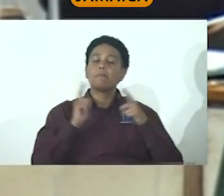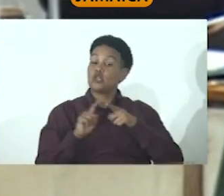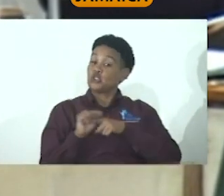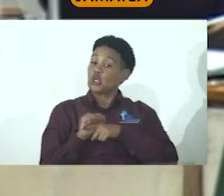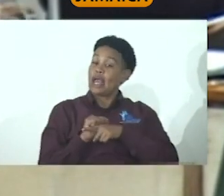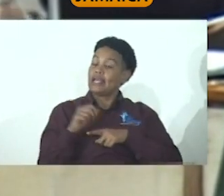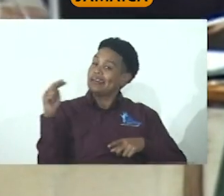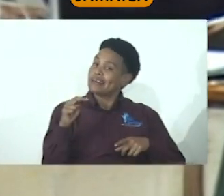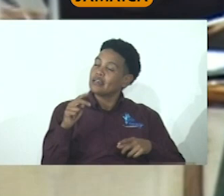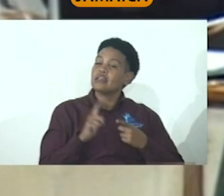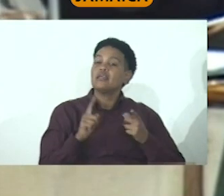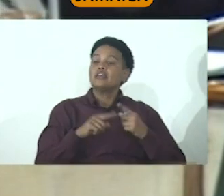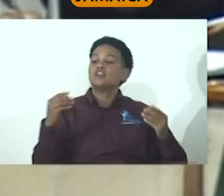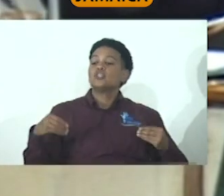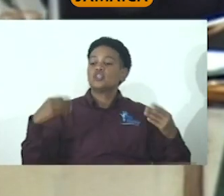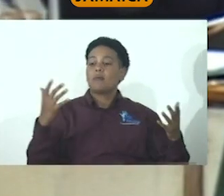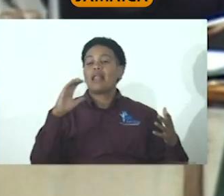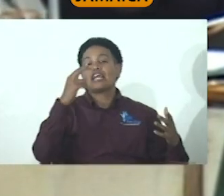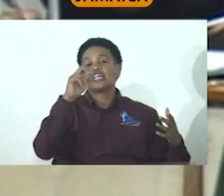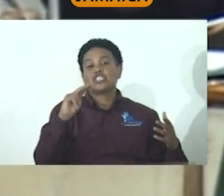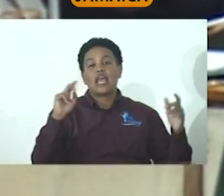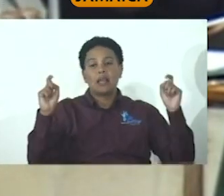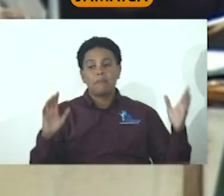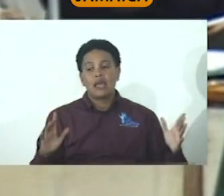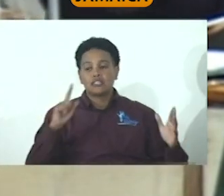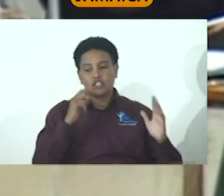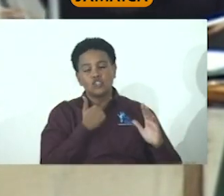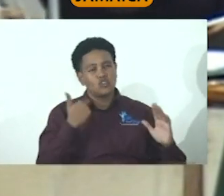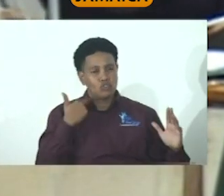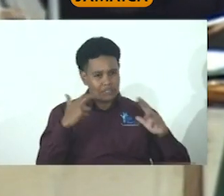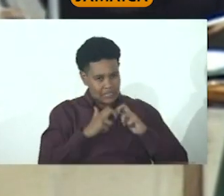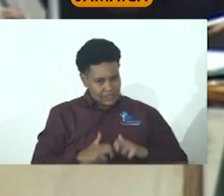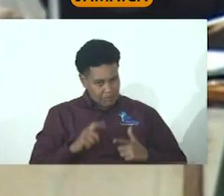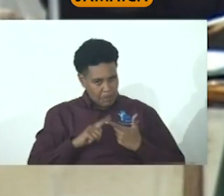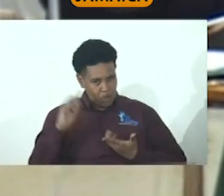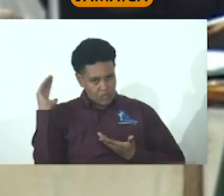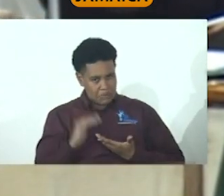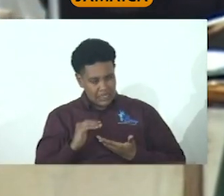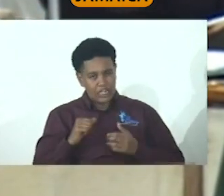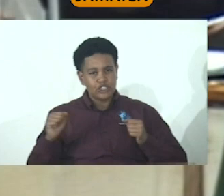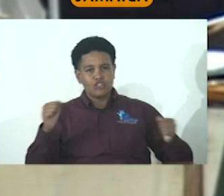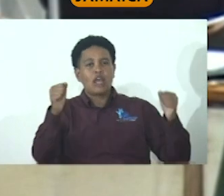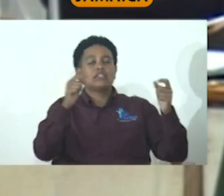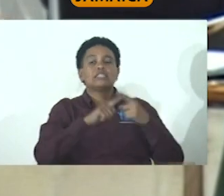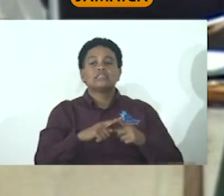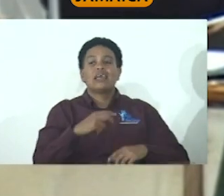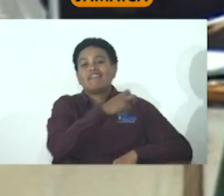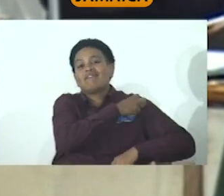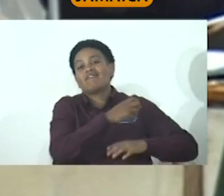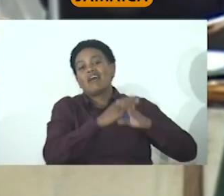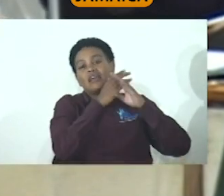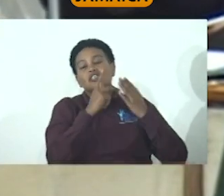training, supply chain management, risk assessment and mitigation strategies, vaccine